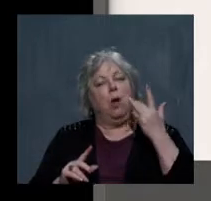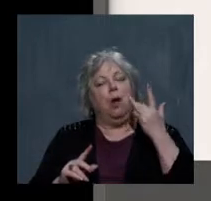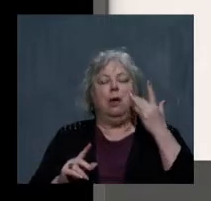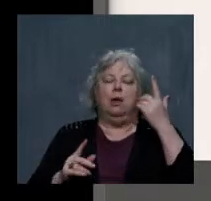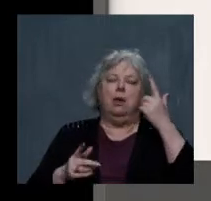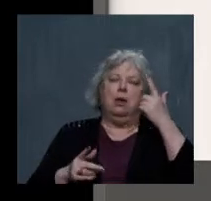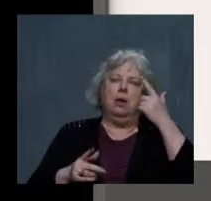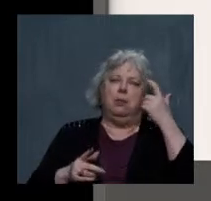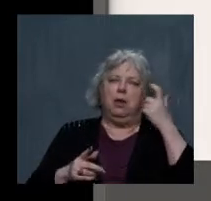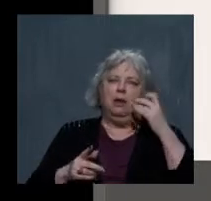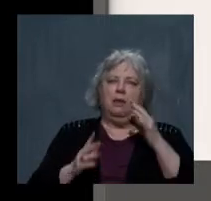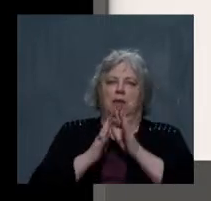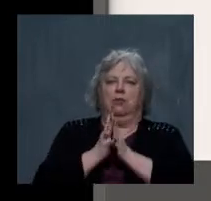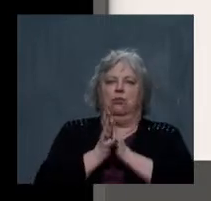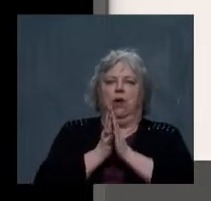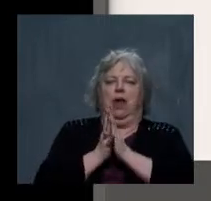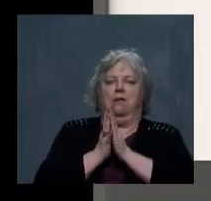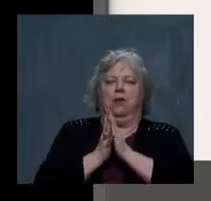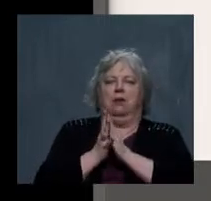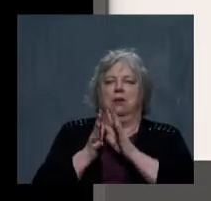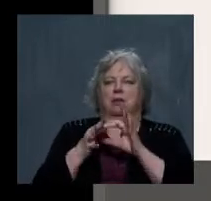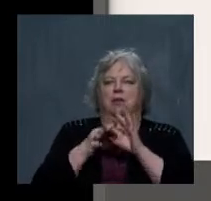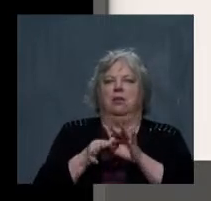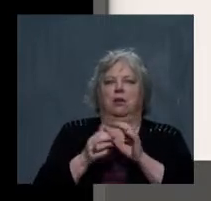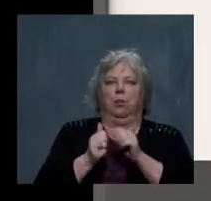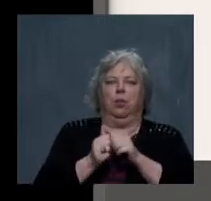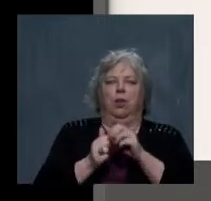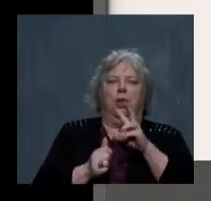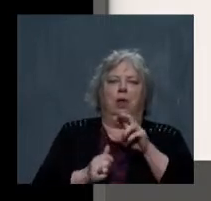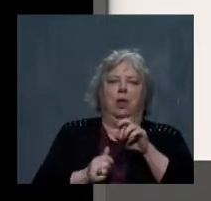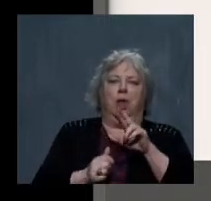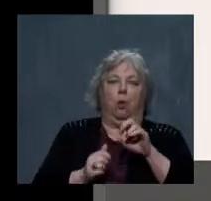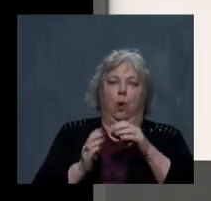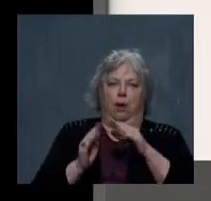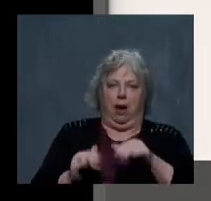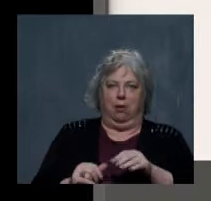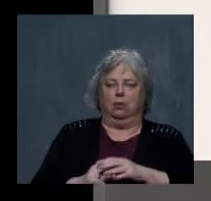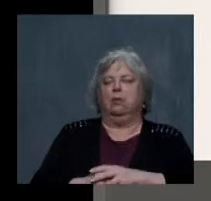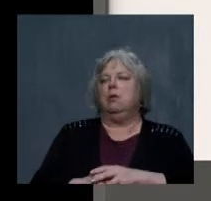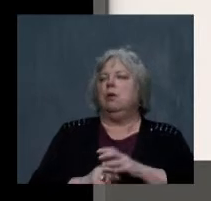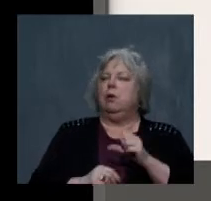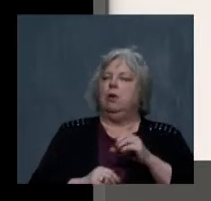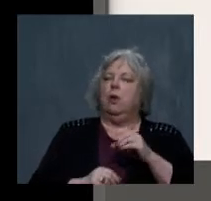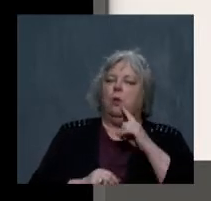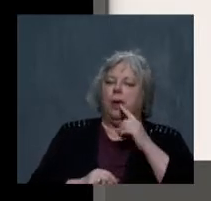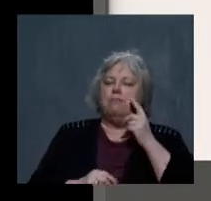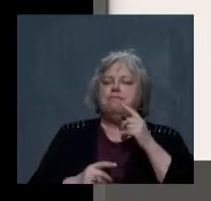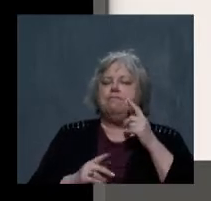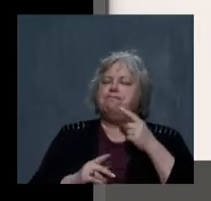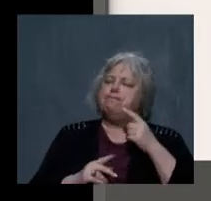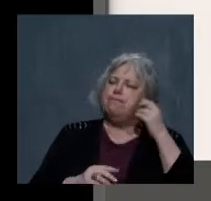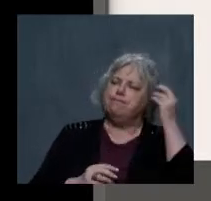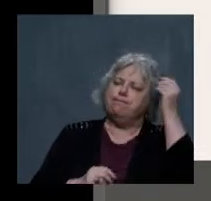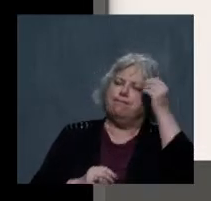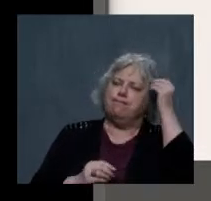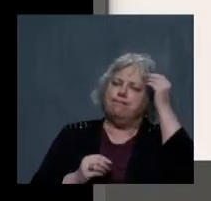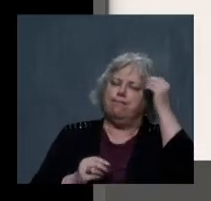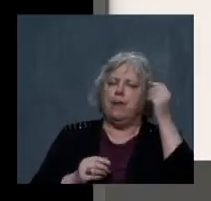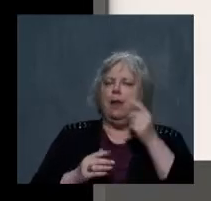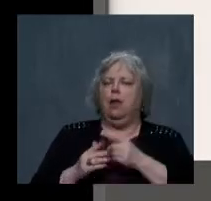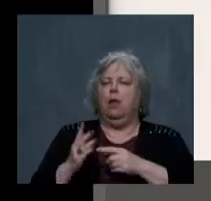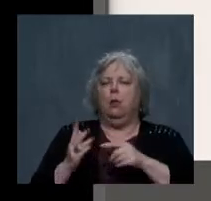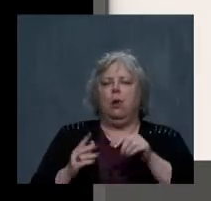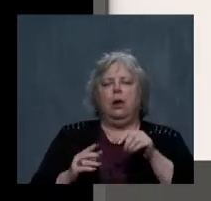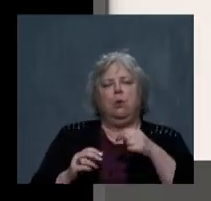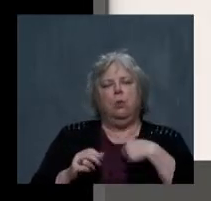of the traffic generation associated with it. So we began to look at what alternate land uses could be considered and be